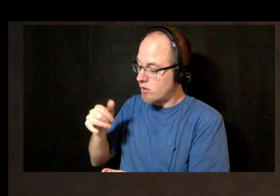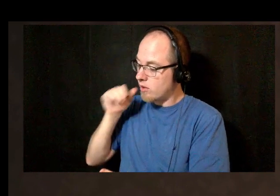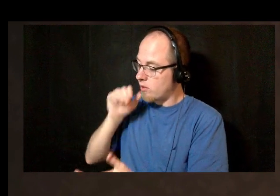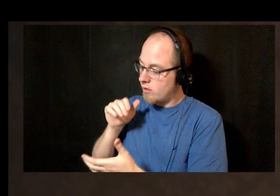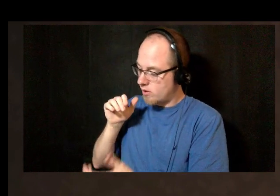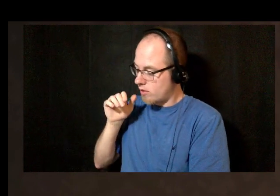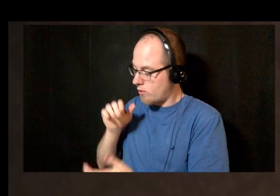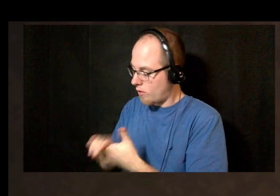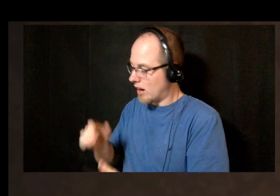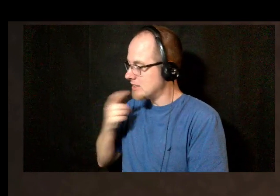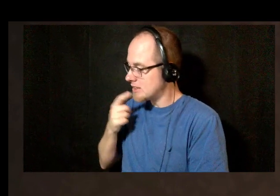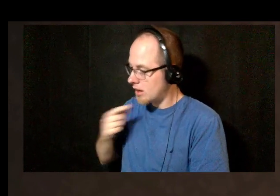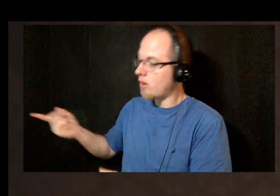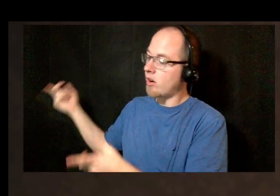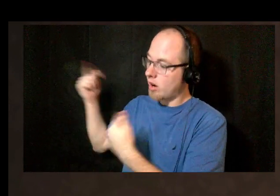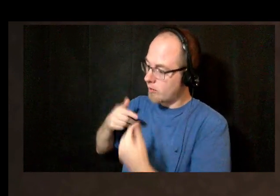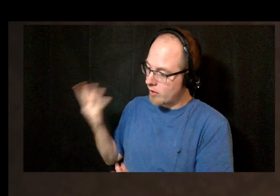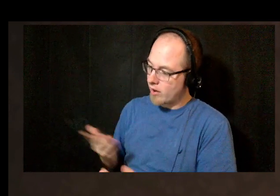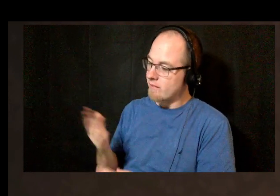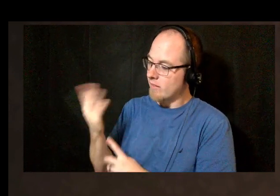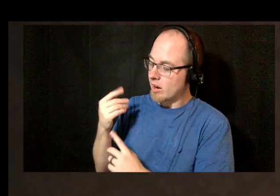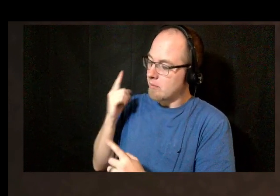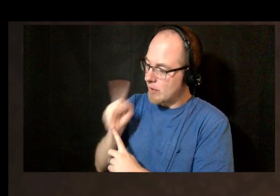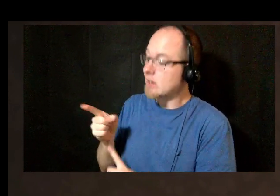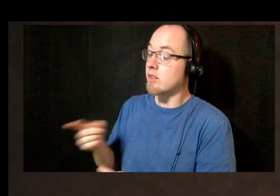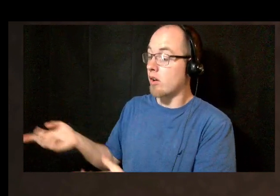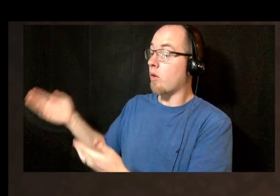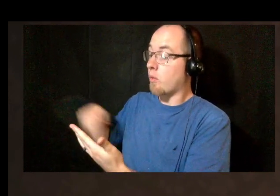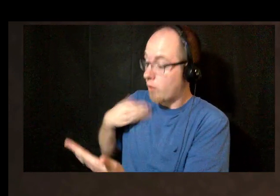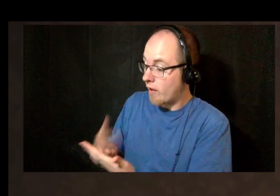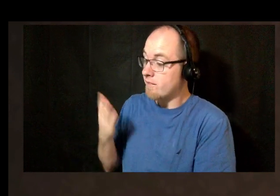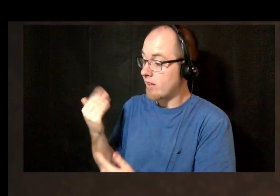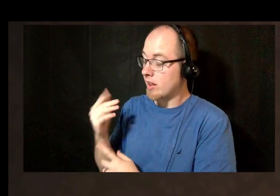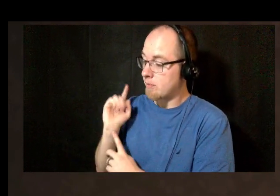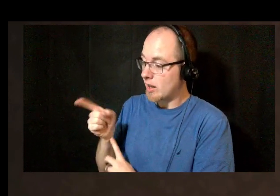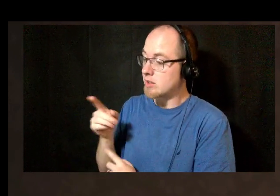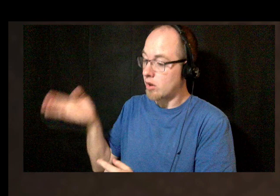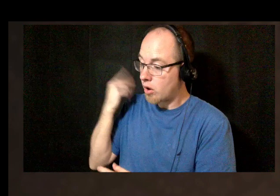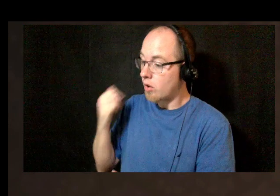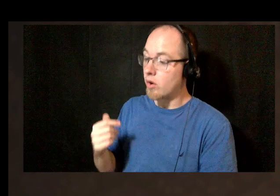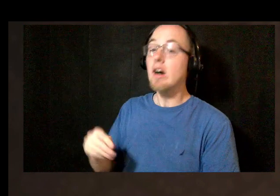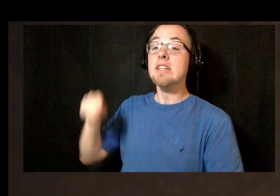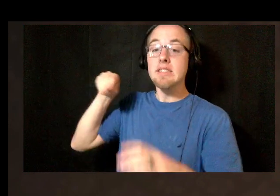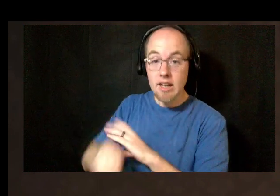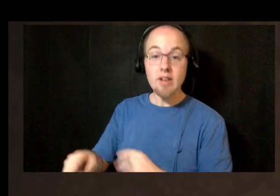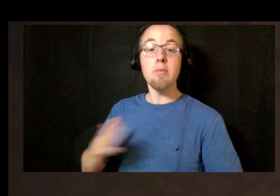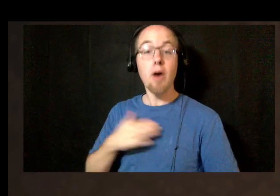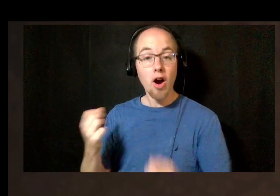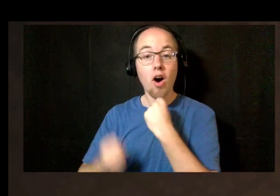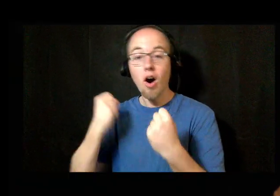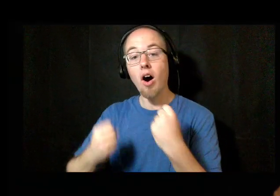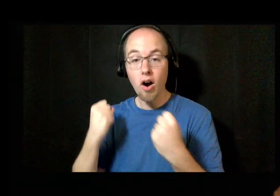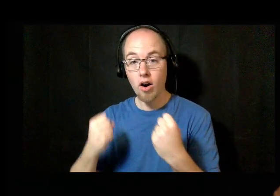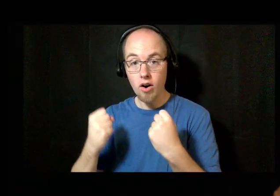saying she'll be here in 15 minutes. We gotta go! And gets into my car.